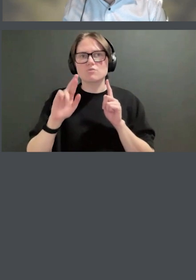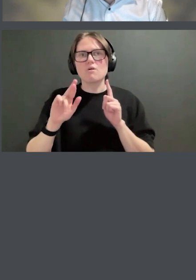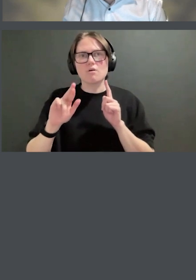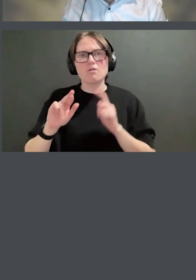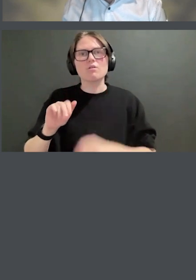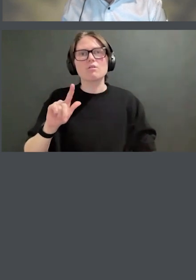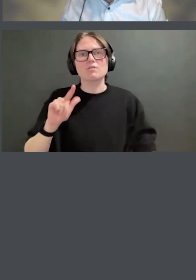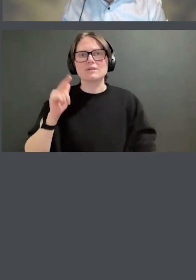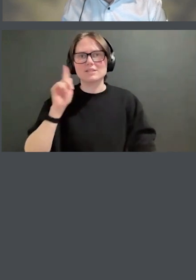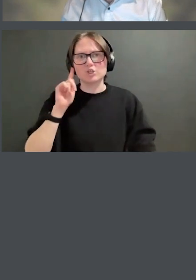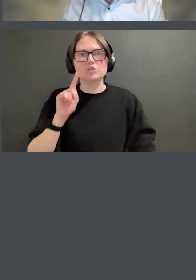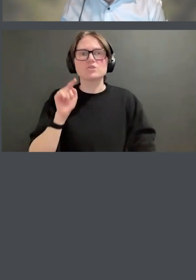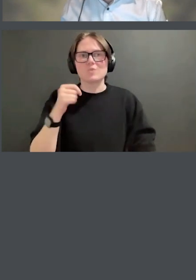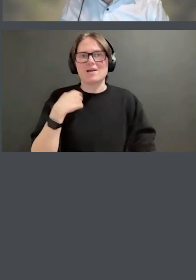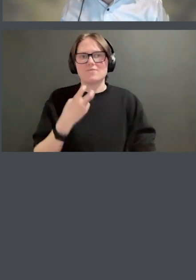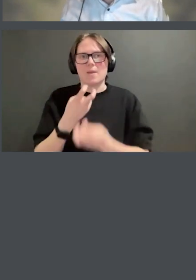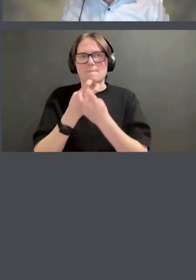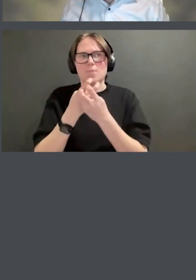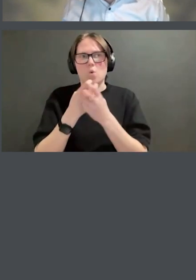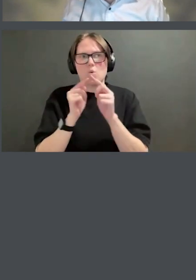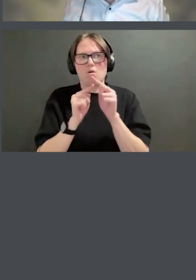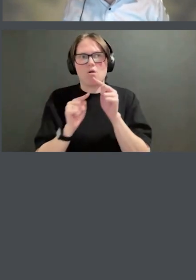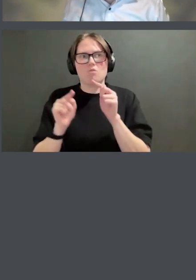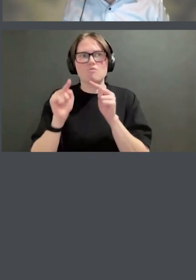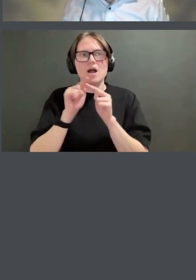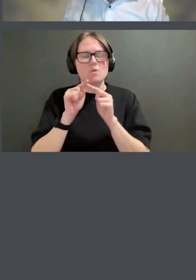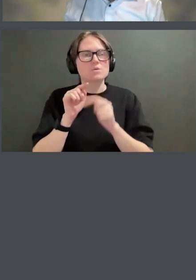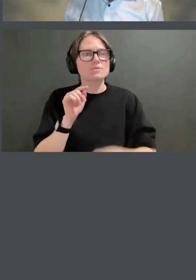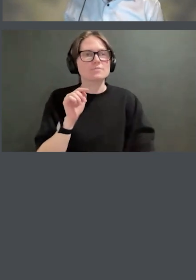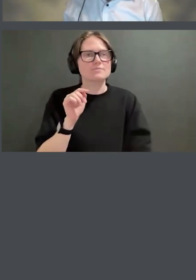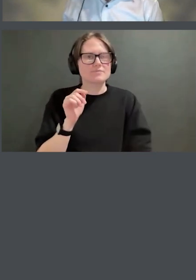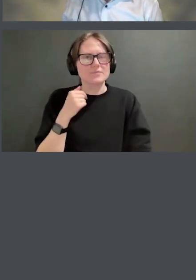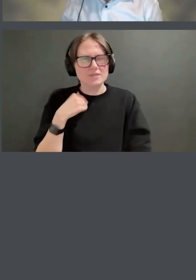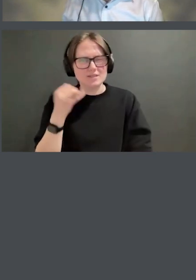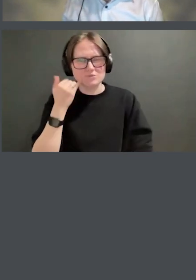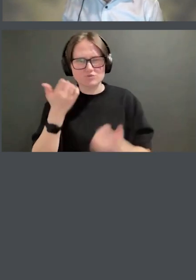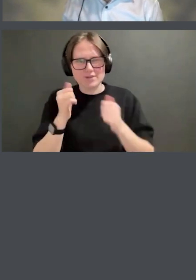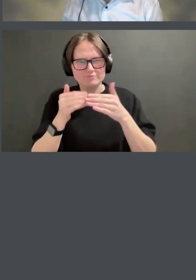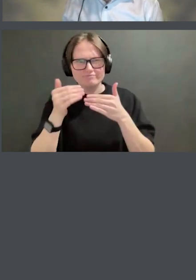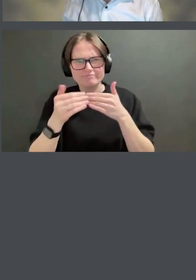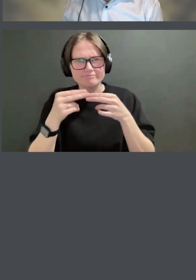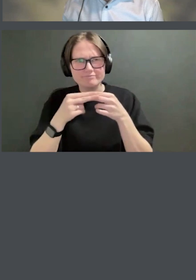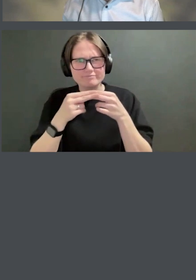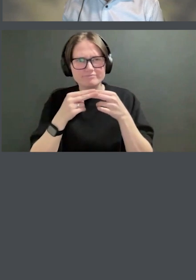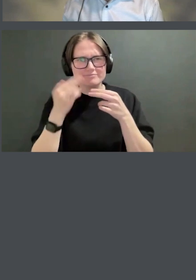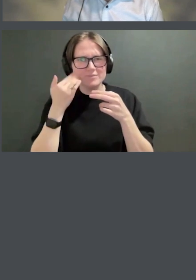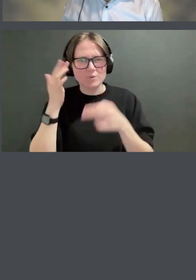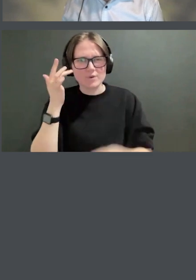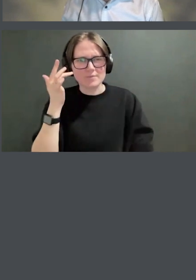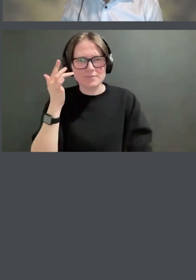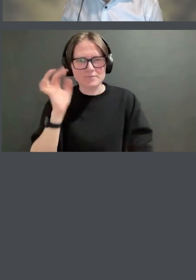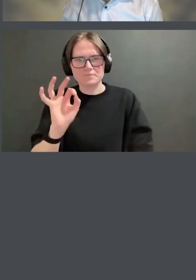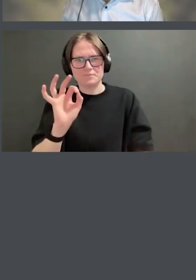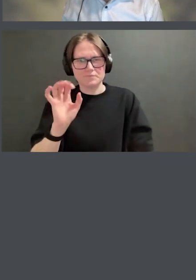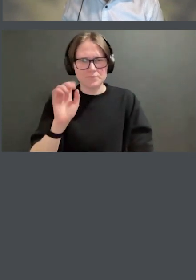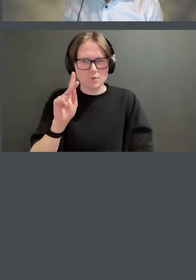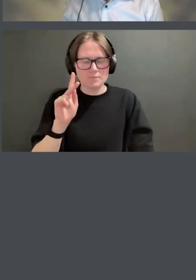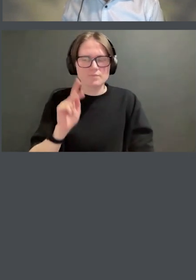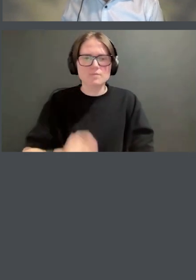all around it. And if we look at, I'm trying to advance. I don't know why it's not